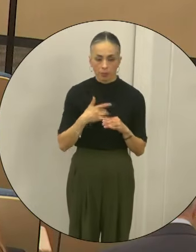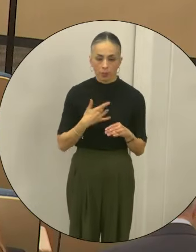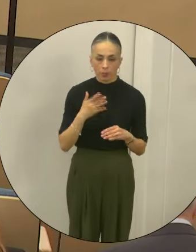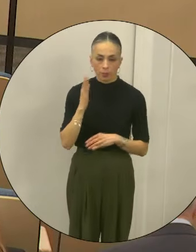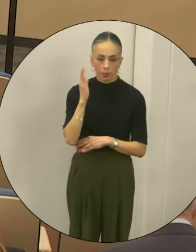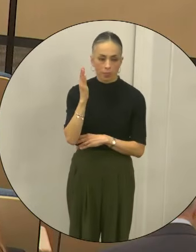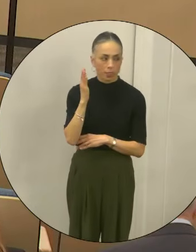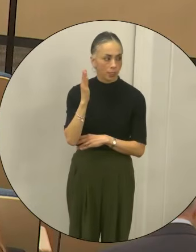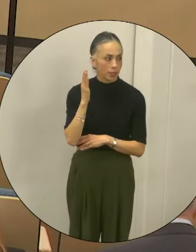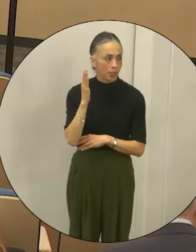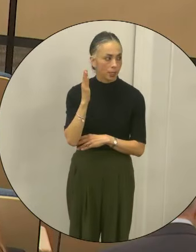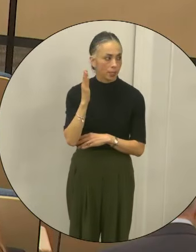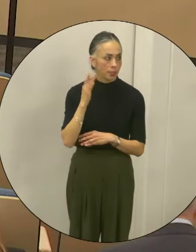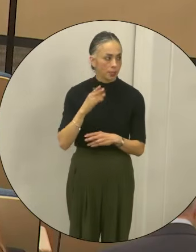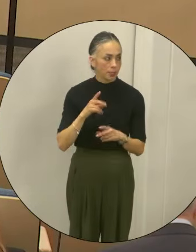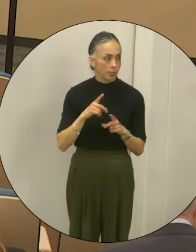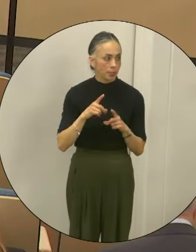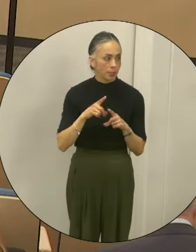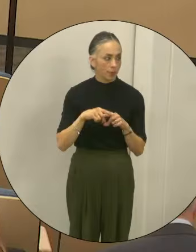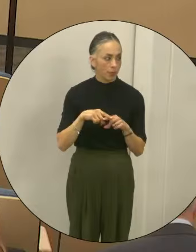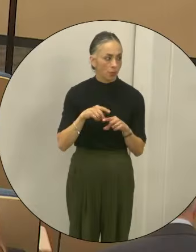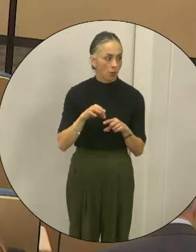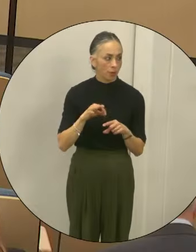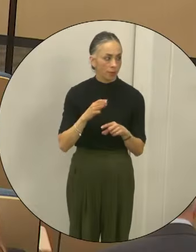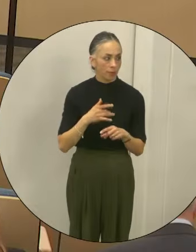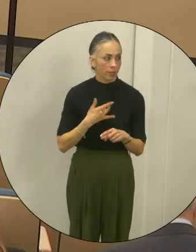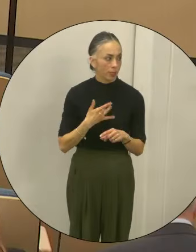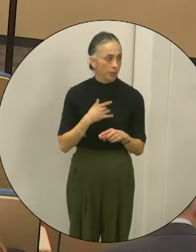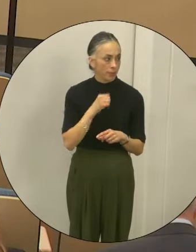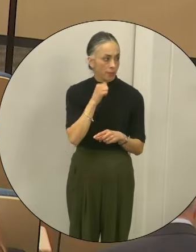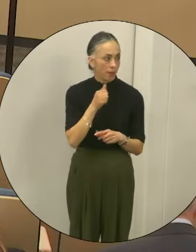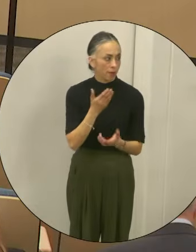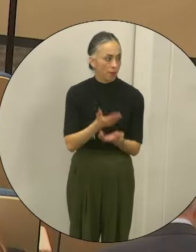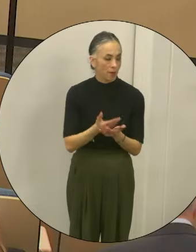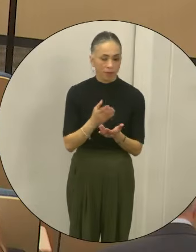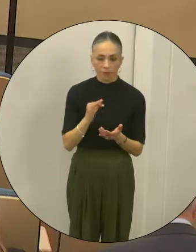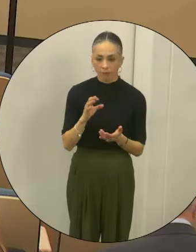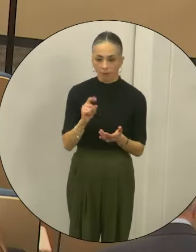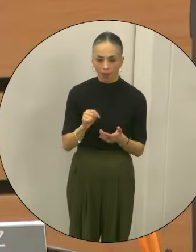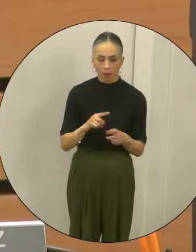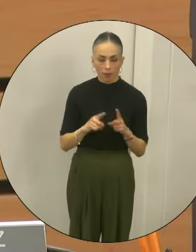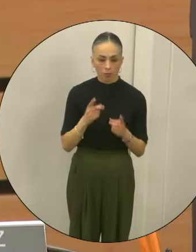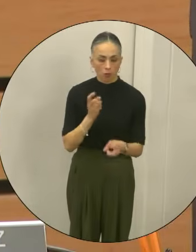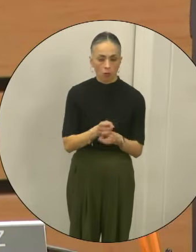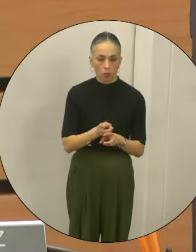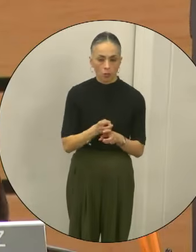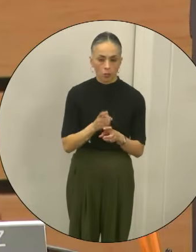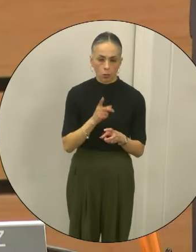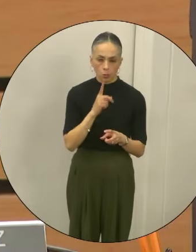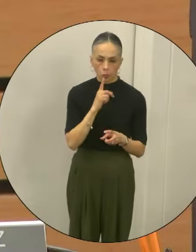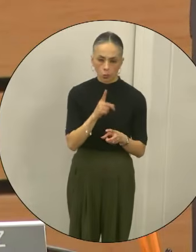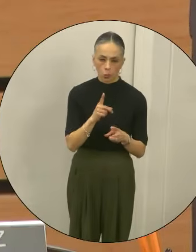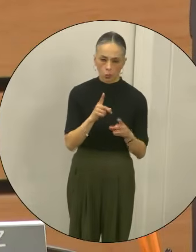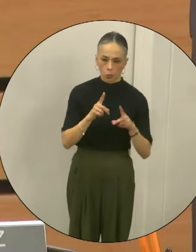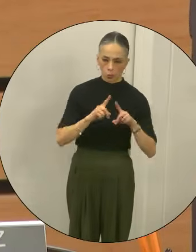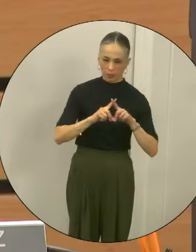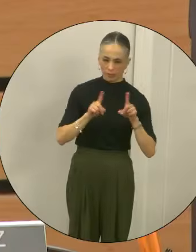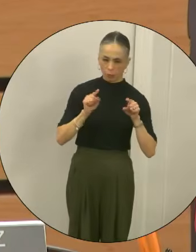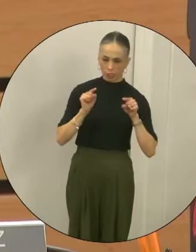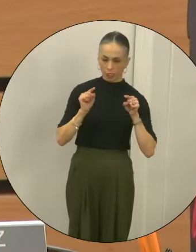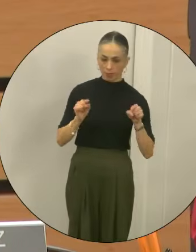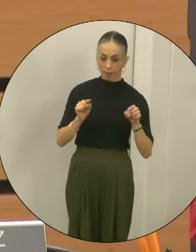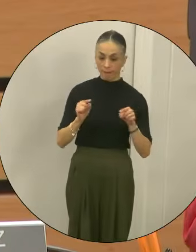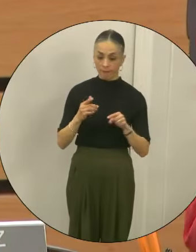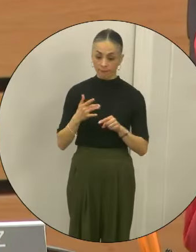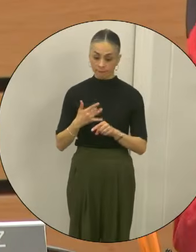presentation is based on a lot of feelings and not like as much fact, right? And it's hard to navigate feelings versus actual